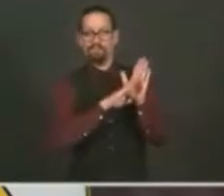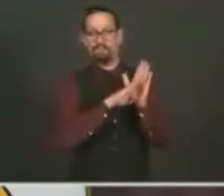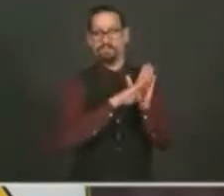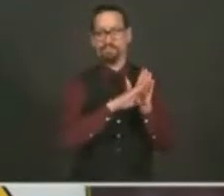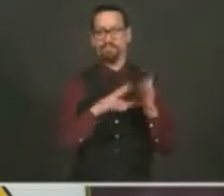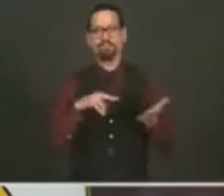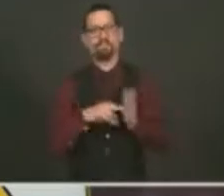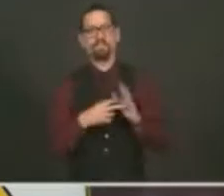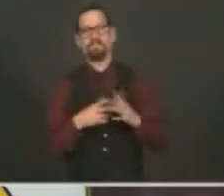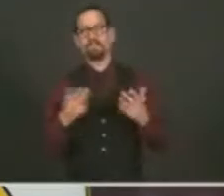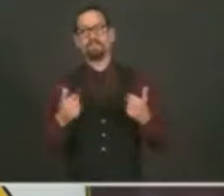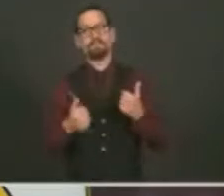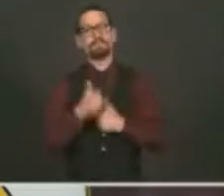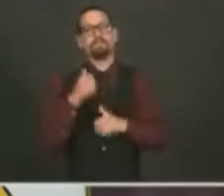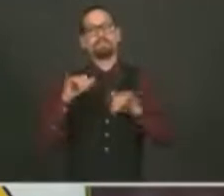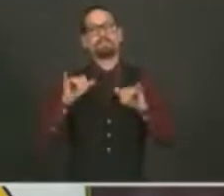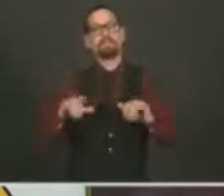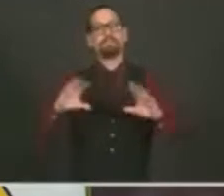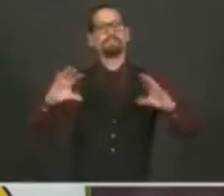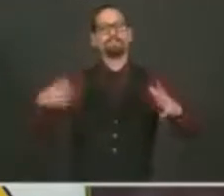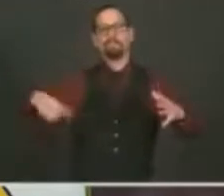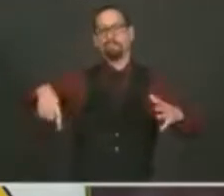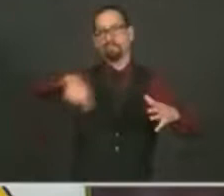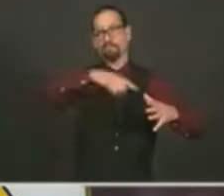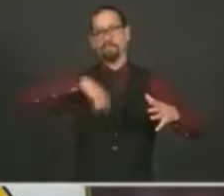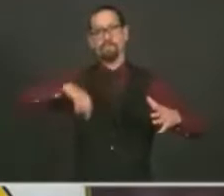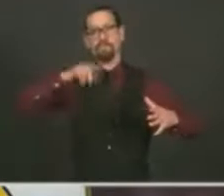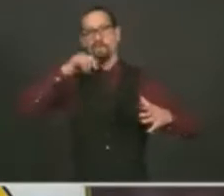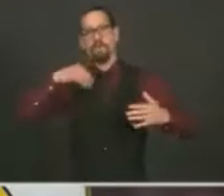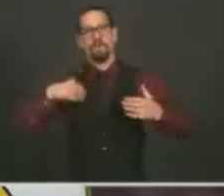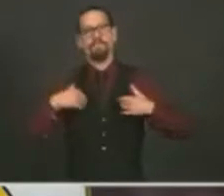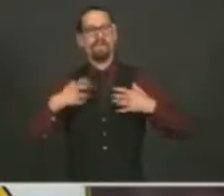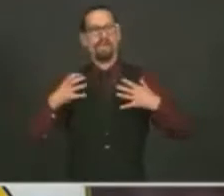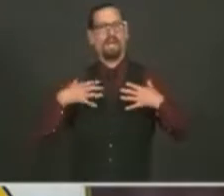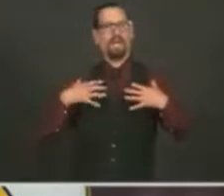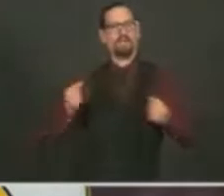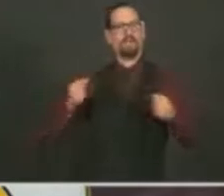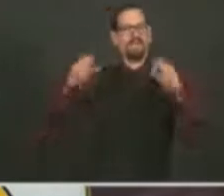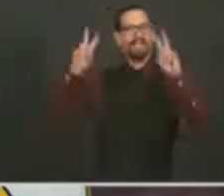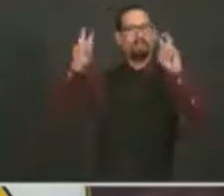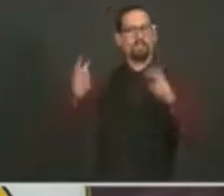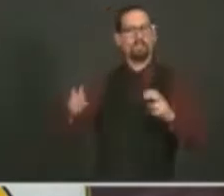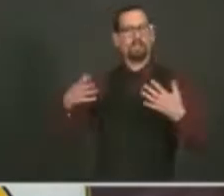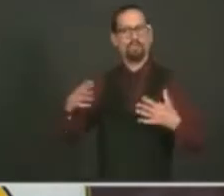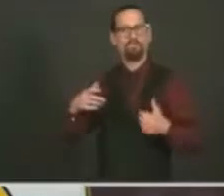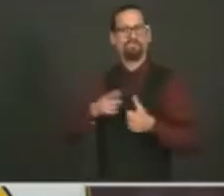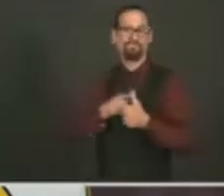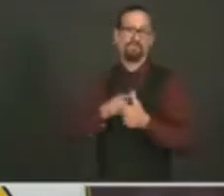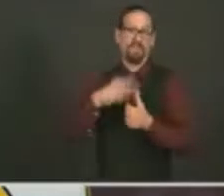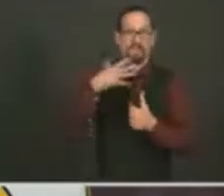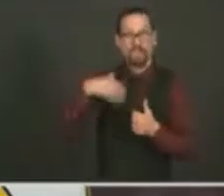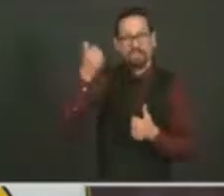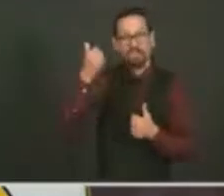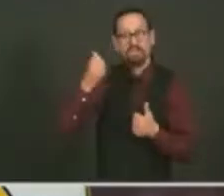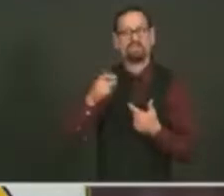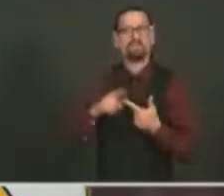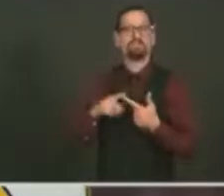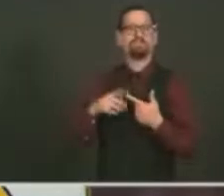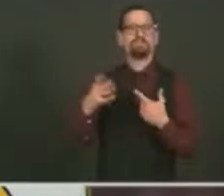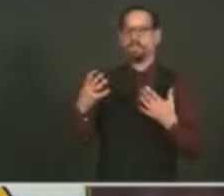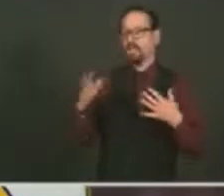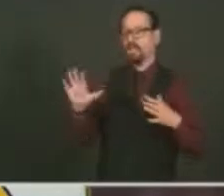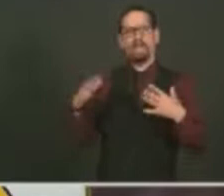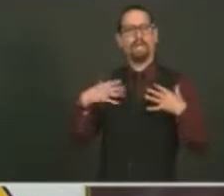population of people who have underlying illnesses or who are older, more frail, elderly, who are